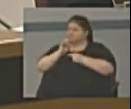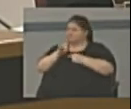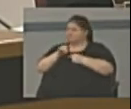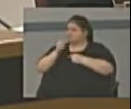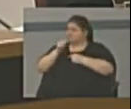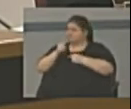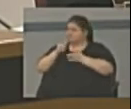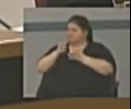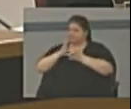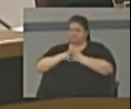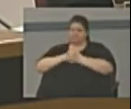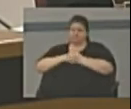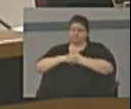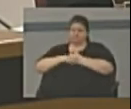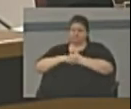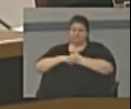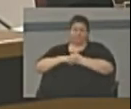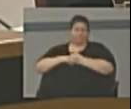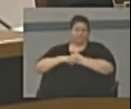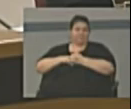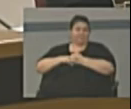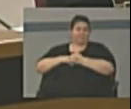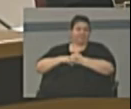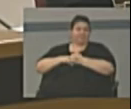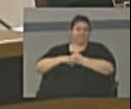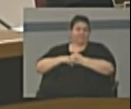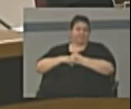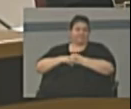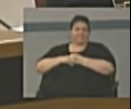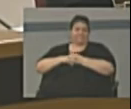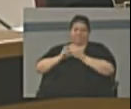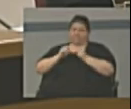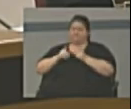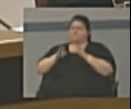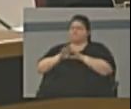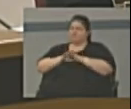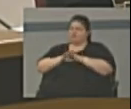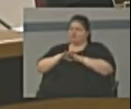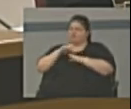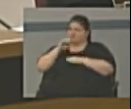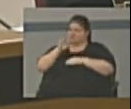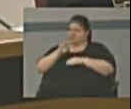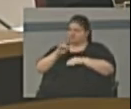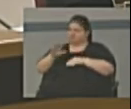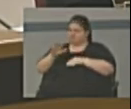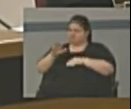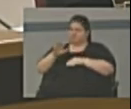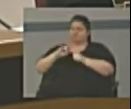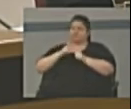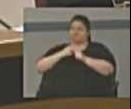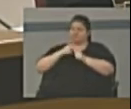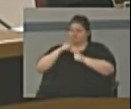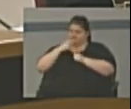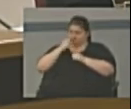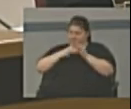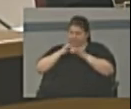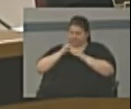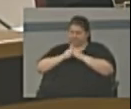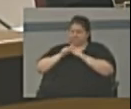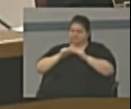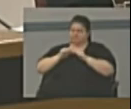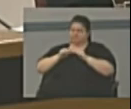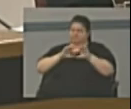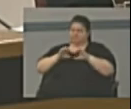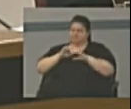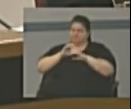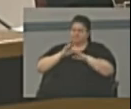anyone else wishing to speak? Seeing no one, I'll close the public hearing at 8:05. The second public hearing with possible action is scheduled for